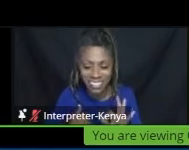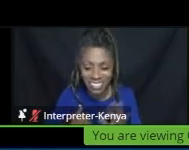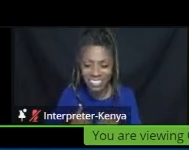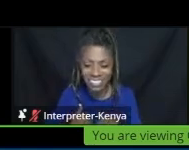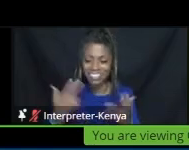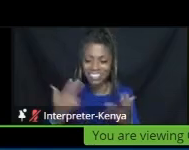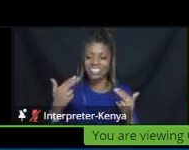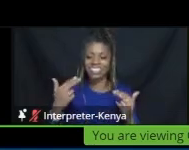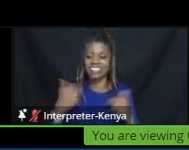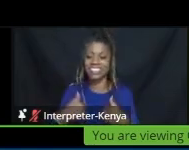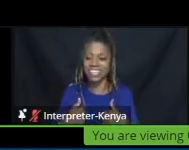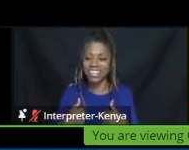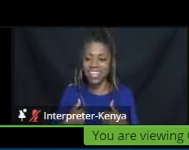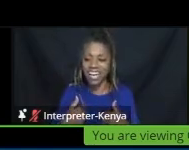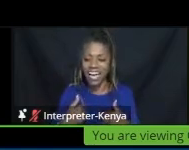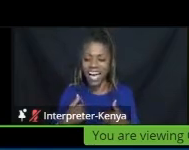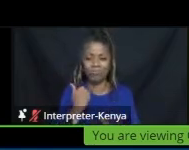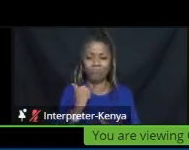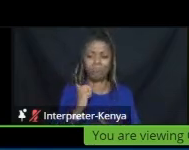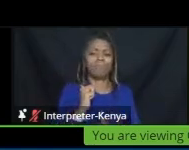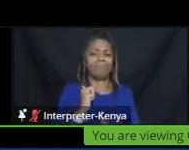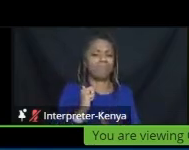I'm resistant. I don't know why, but I'm resistant.